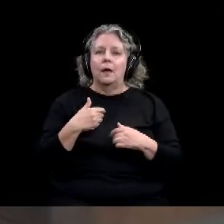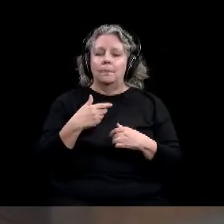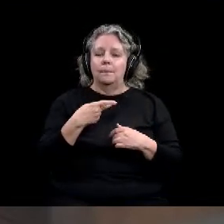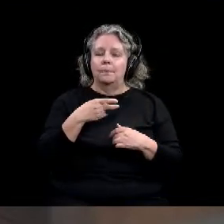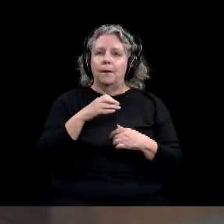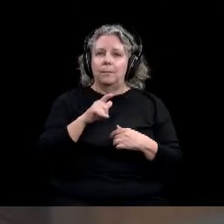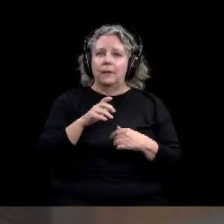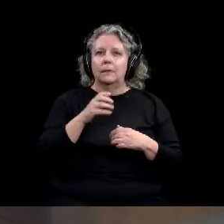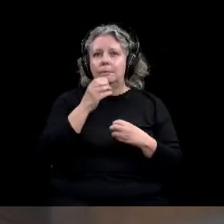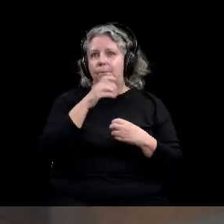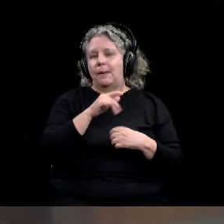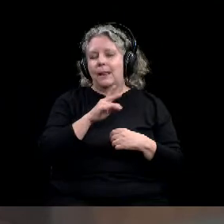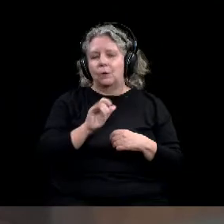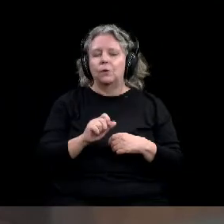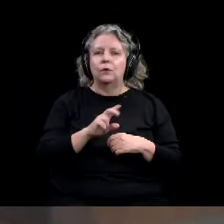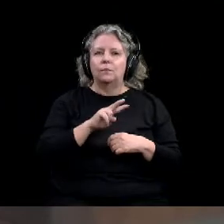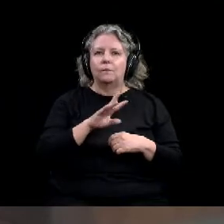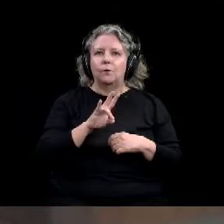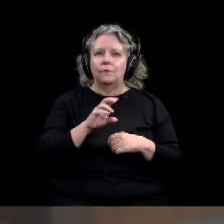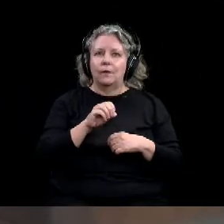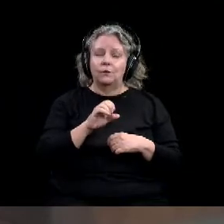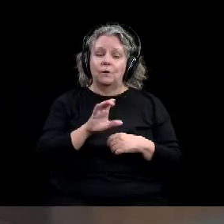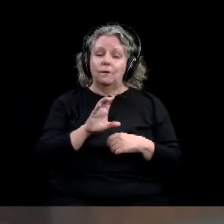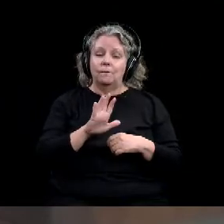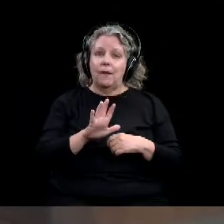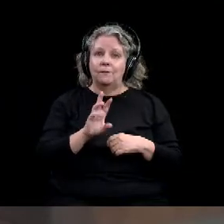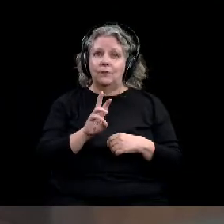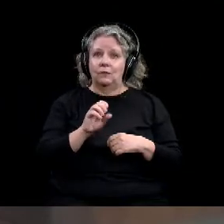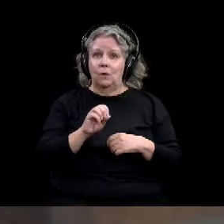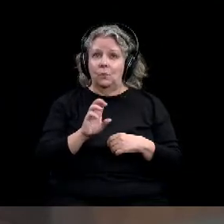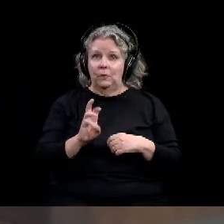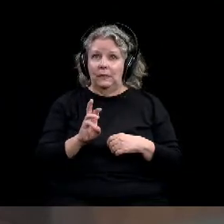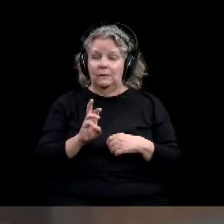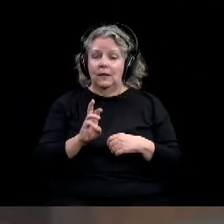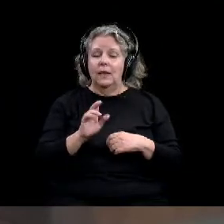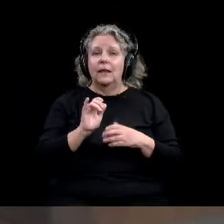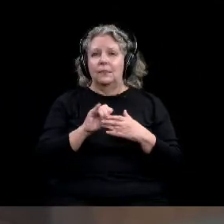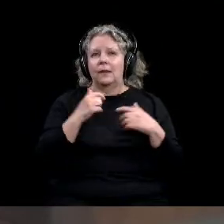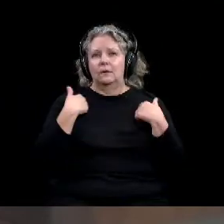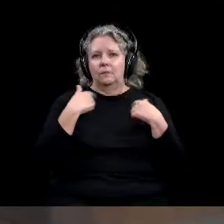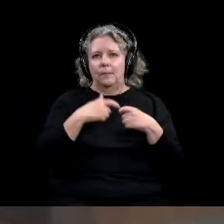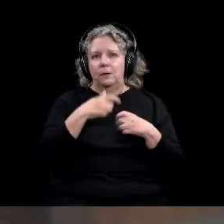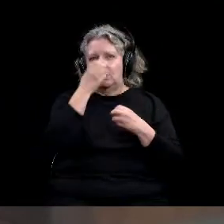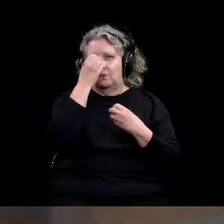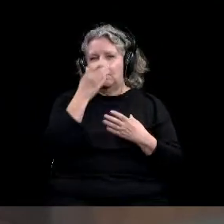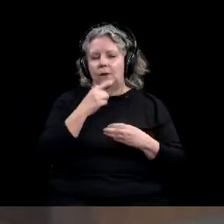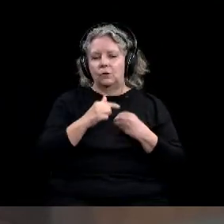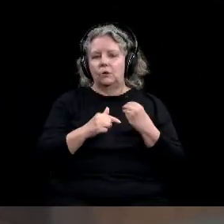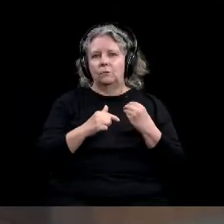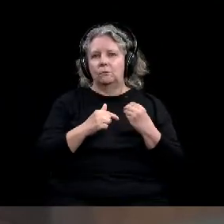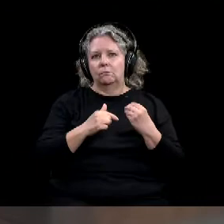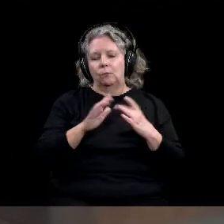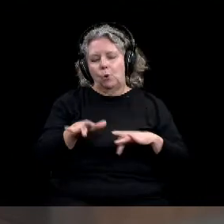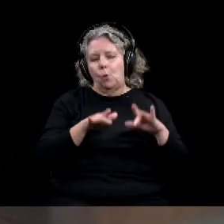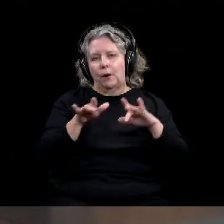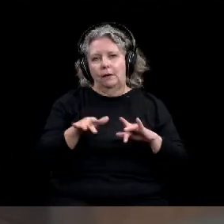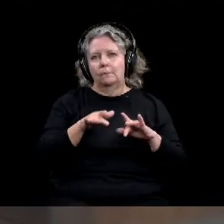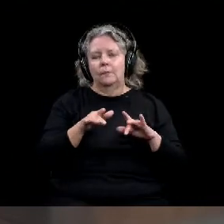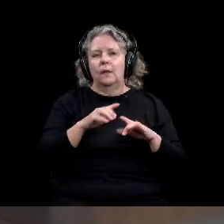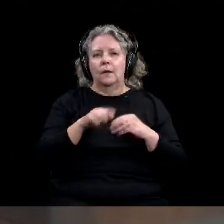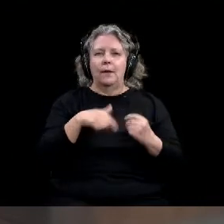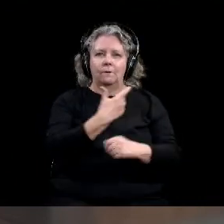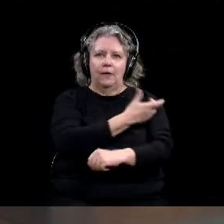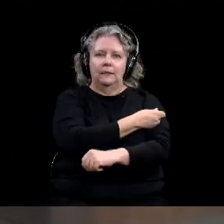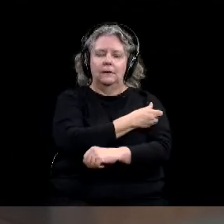254-750-5606, with recorded up-to-date COVID-19 and vaccine messages and resources. While there hasn't been